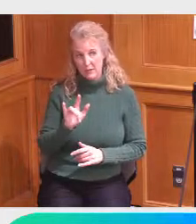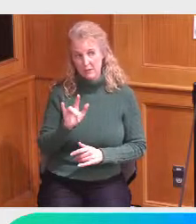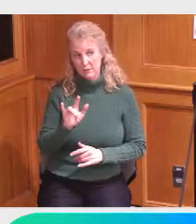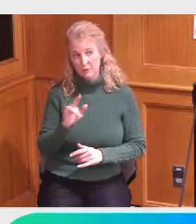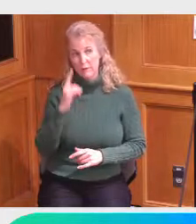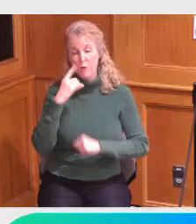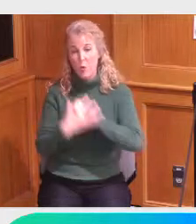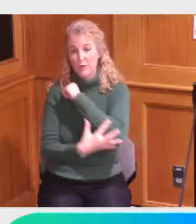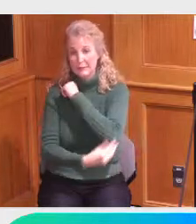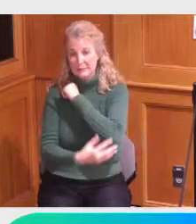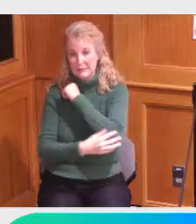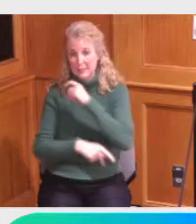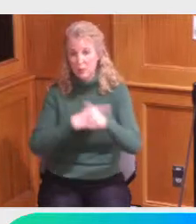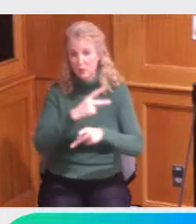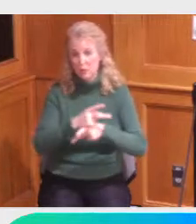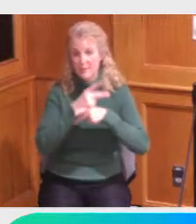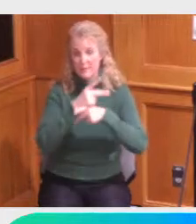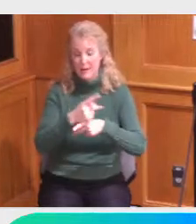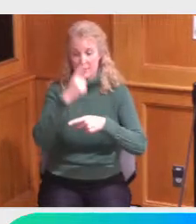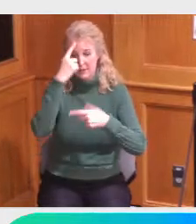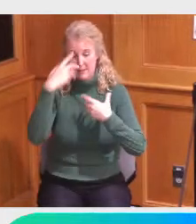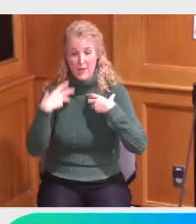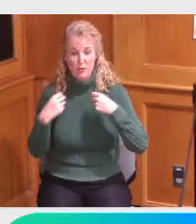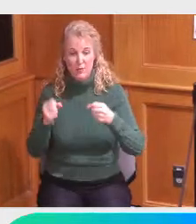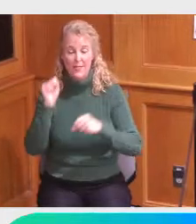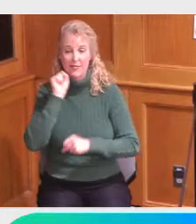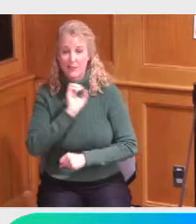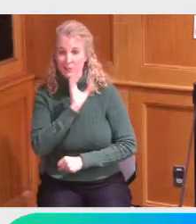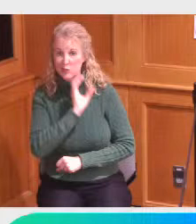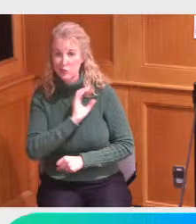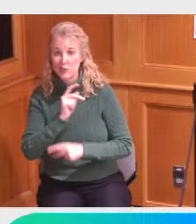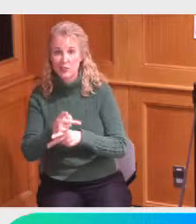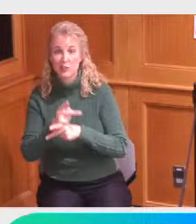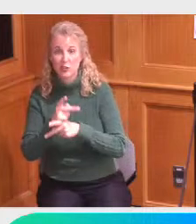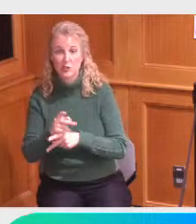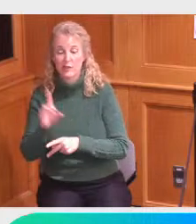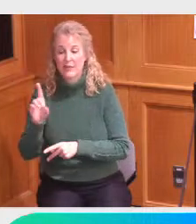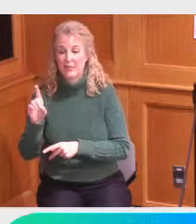indigent care, mental health, senior services, and the annual update on the